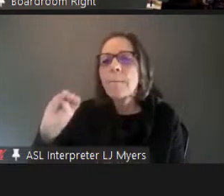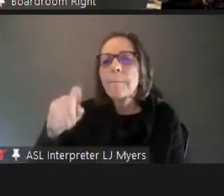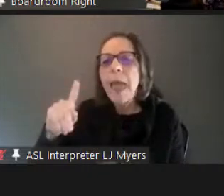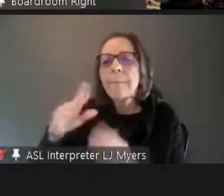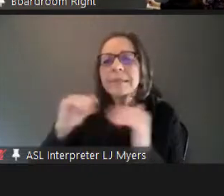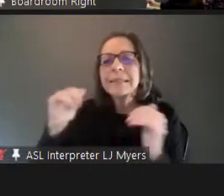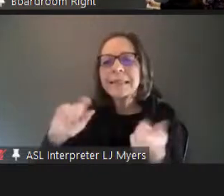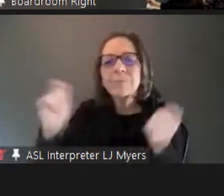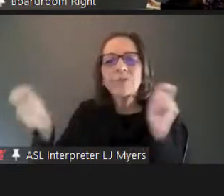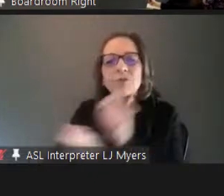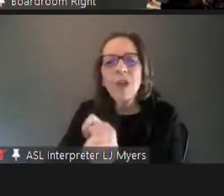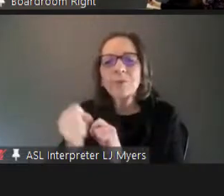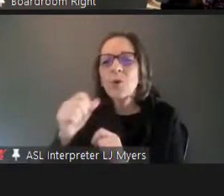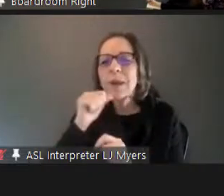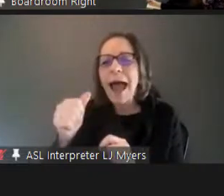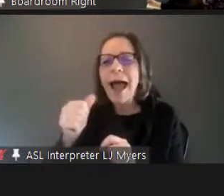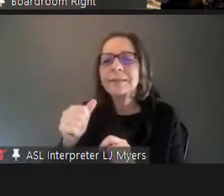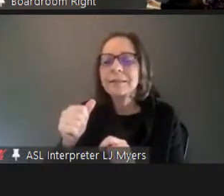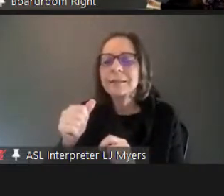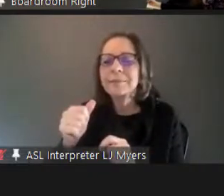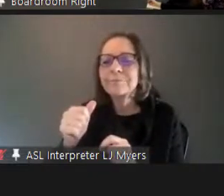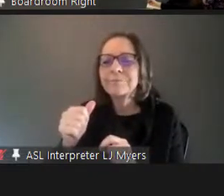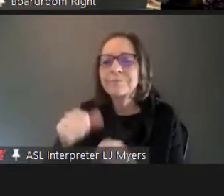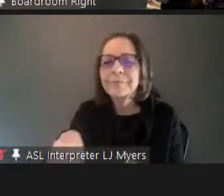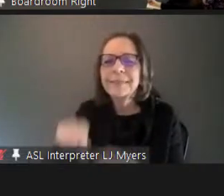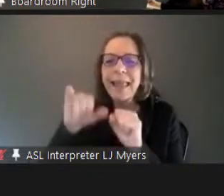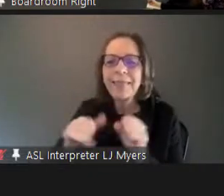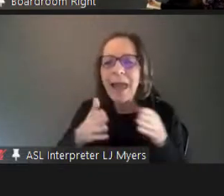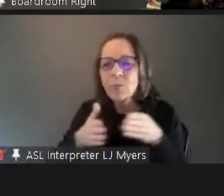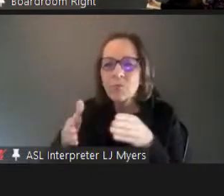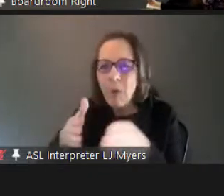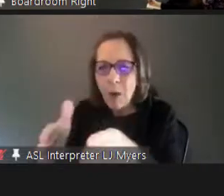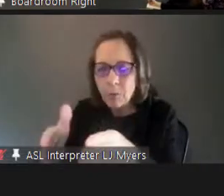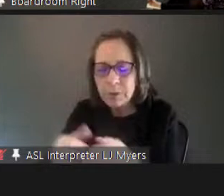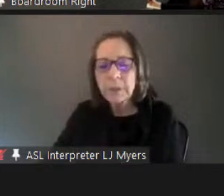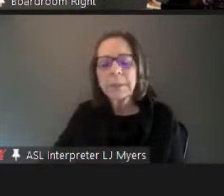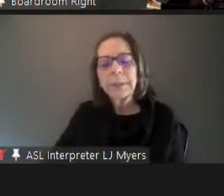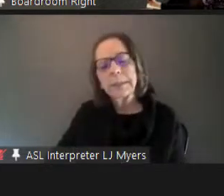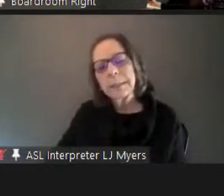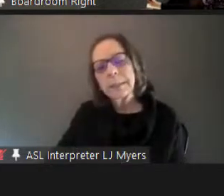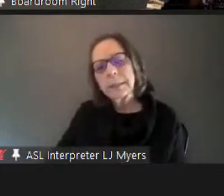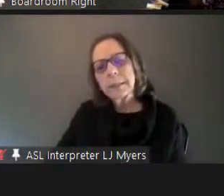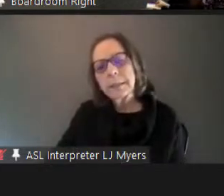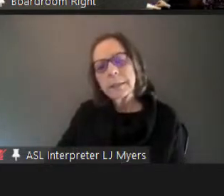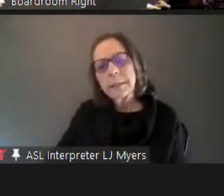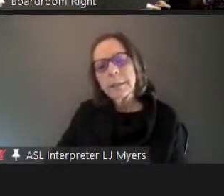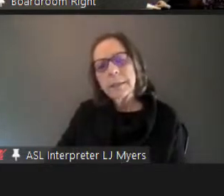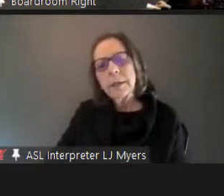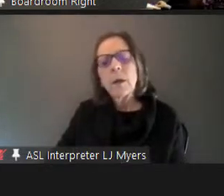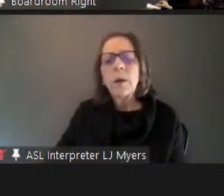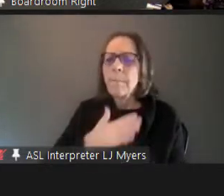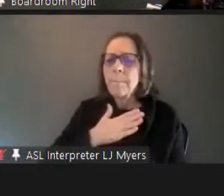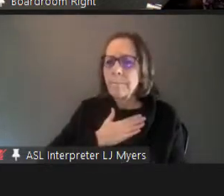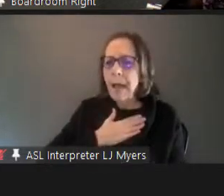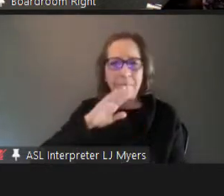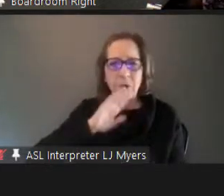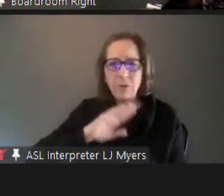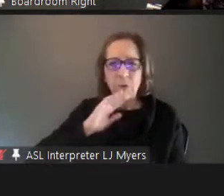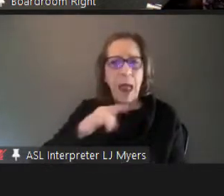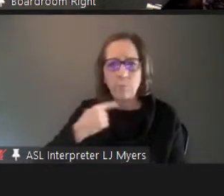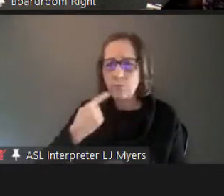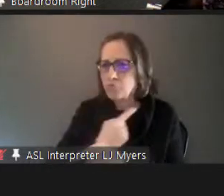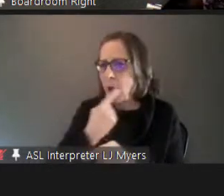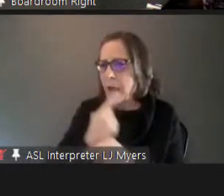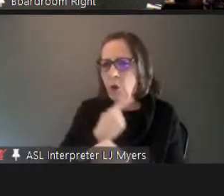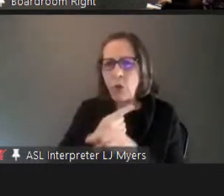they don't have as many instructions to take that route. So I guess one of my frustrations, like I'm a regular rider,